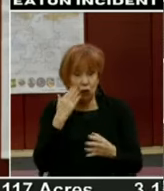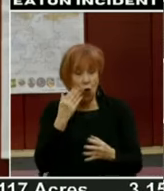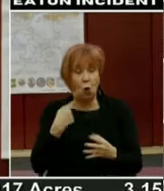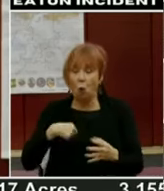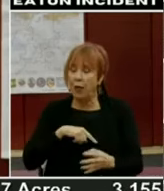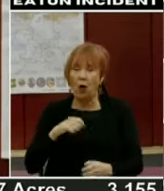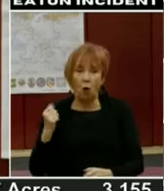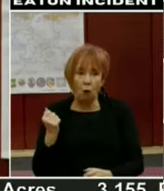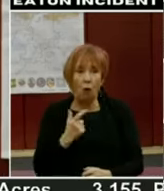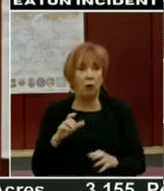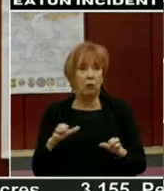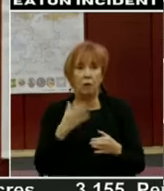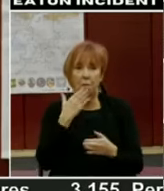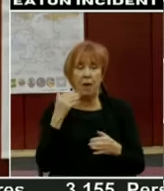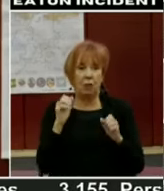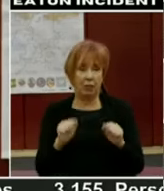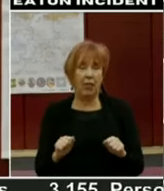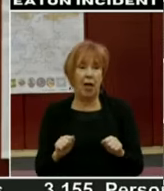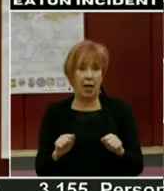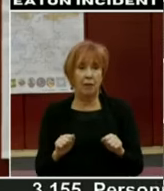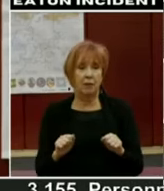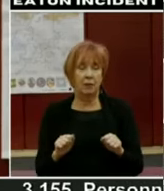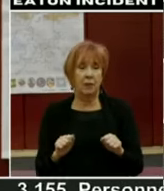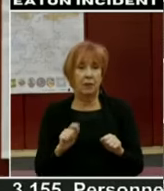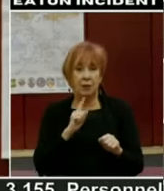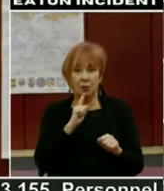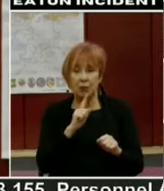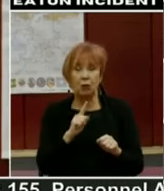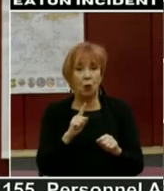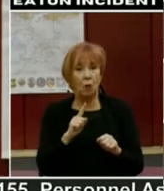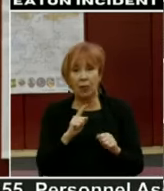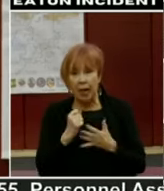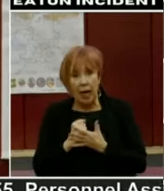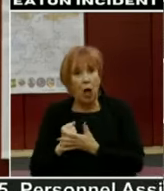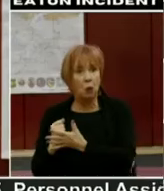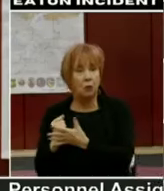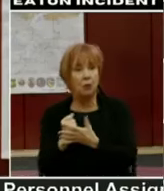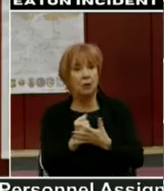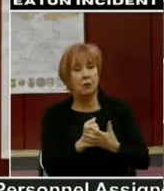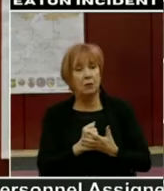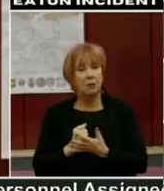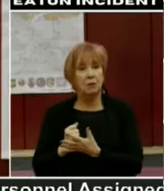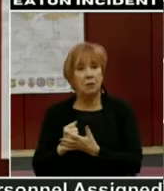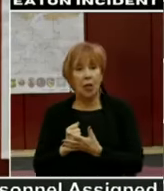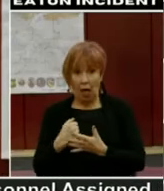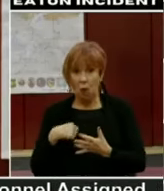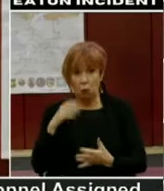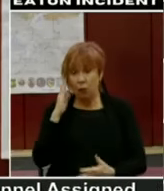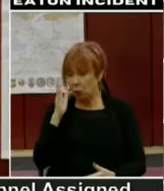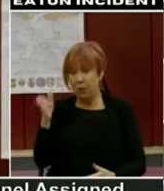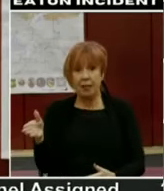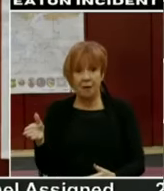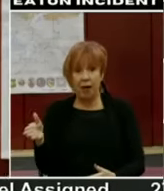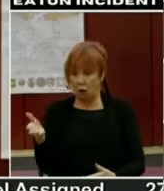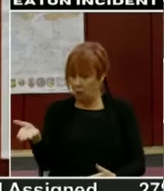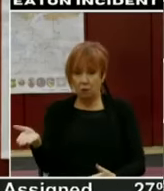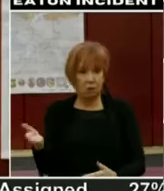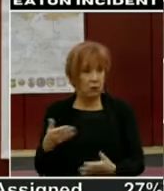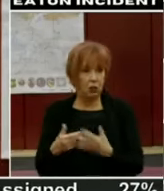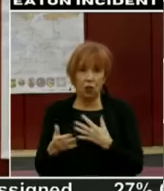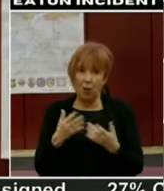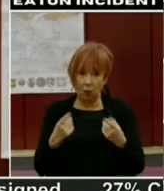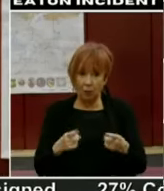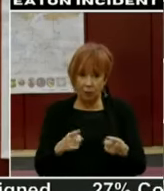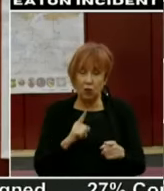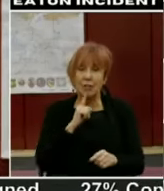can to make sure that we help with this situation, and we're going to be there for you no matter what. So